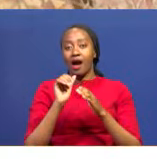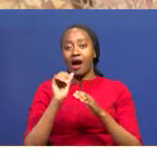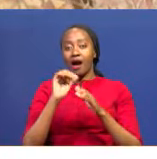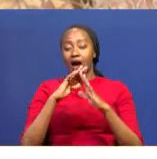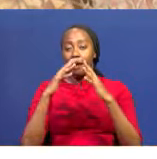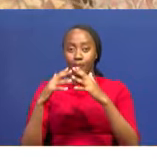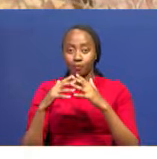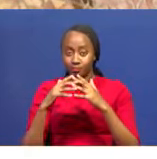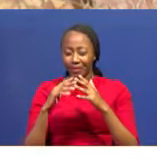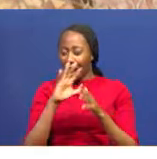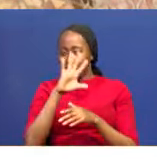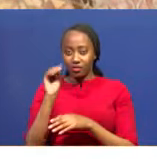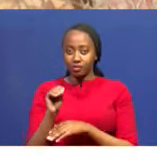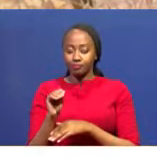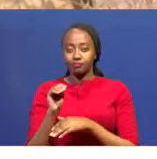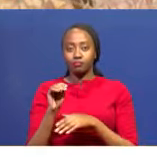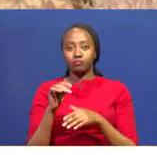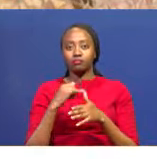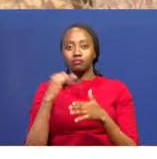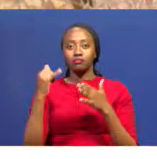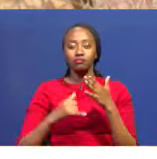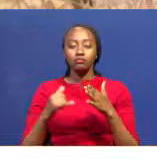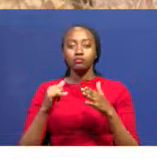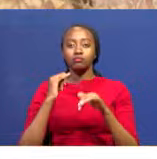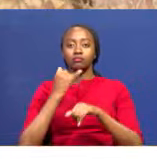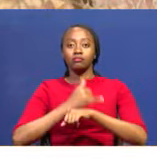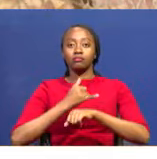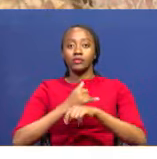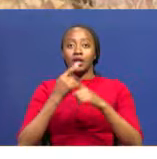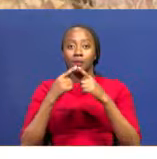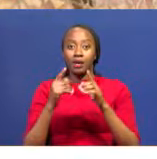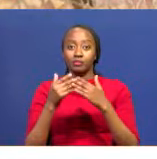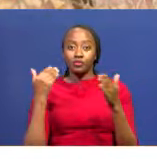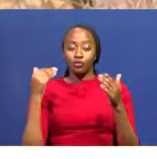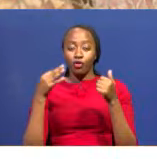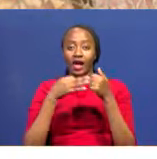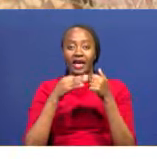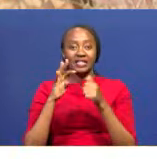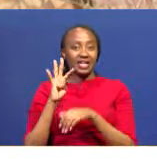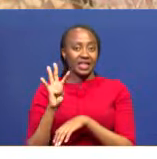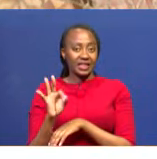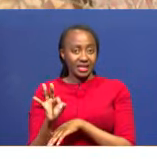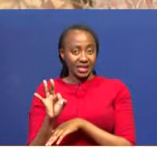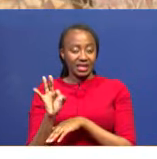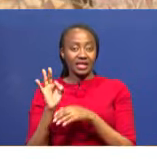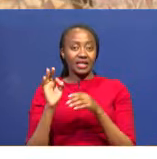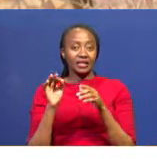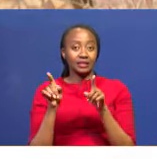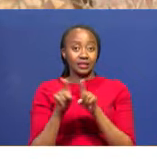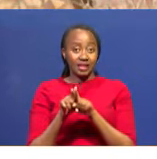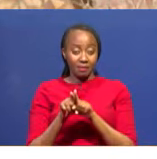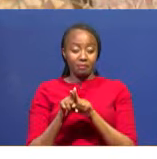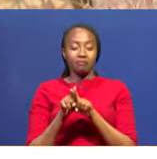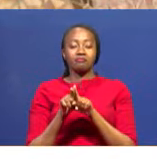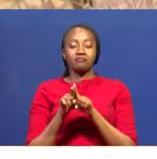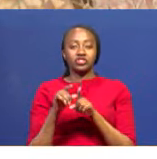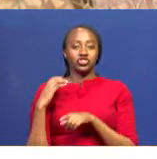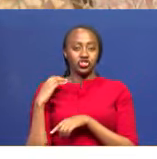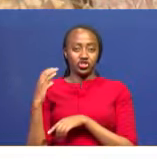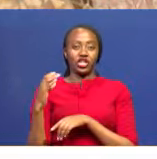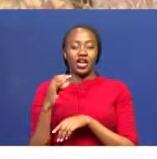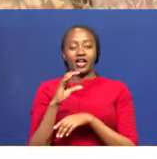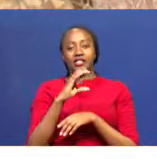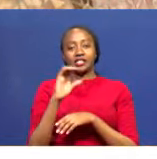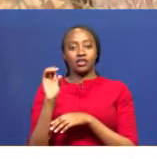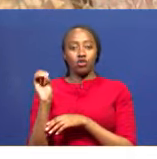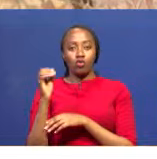Company. He later founded Thabiti Finance Company Limited in 1983, serving as its chairman and CEO, while also sitting on the